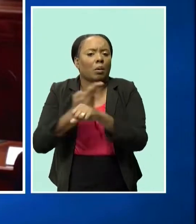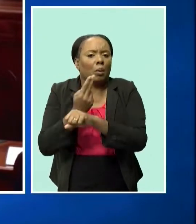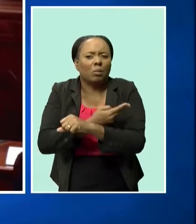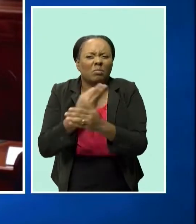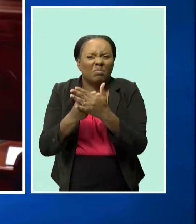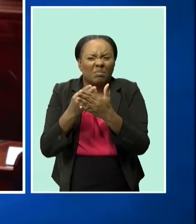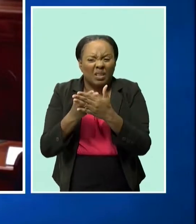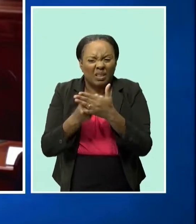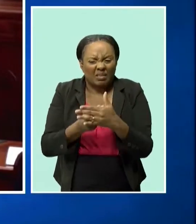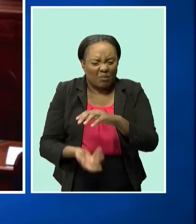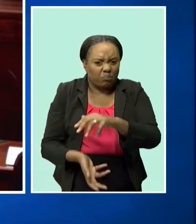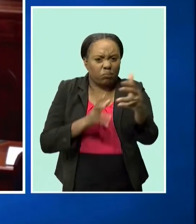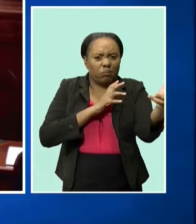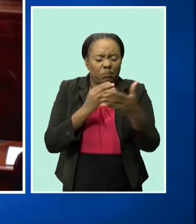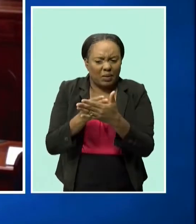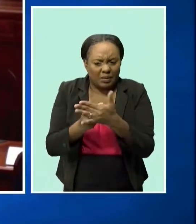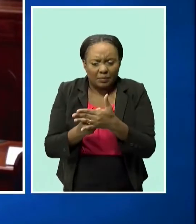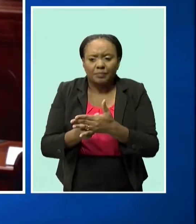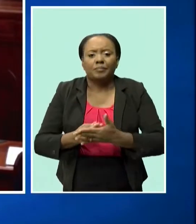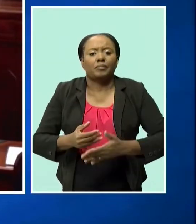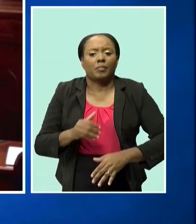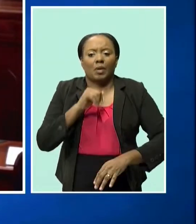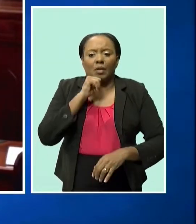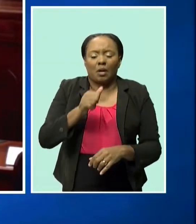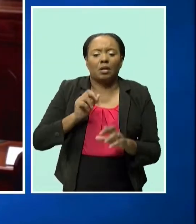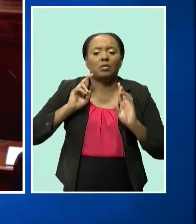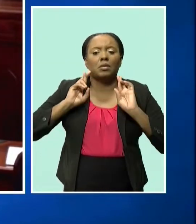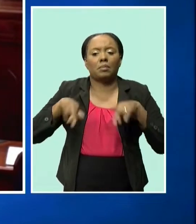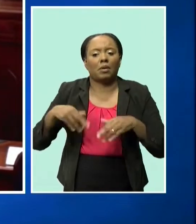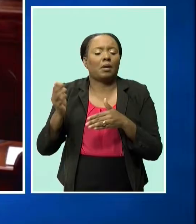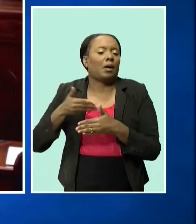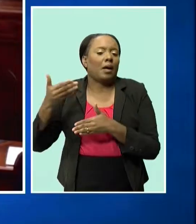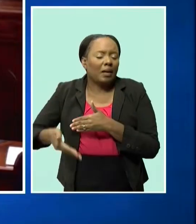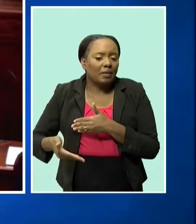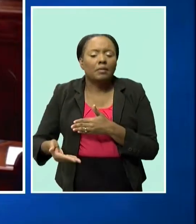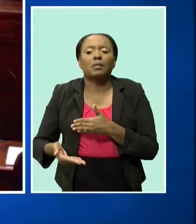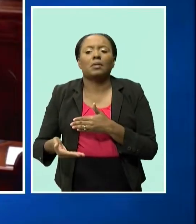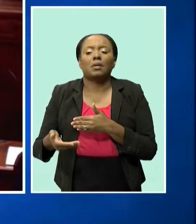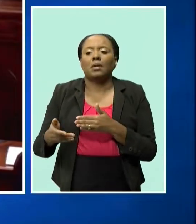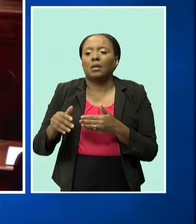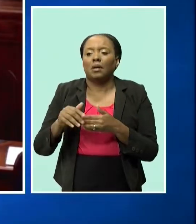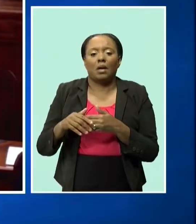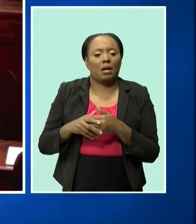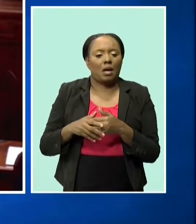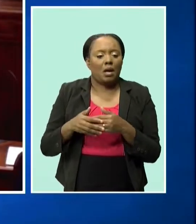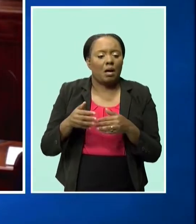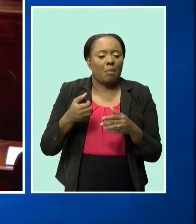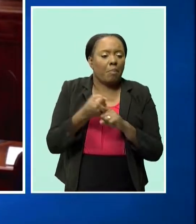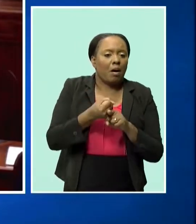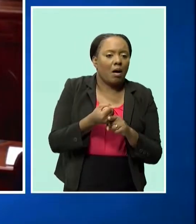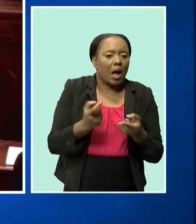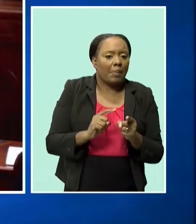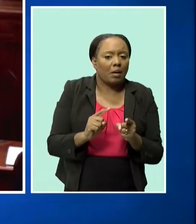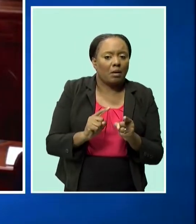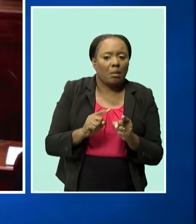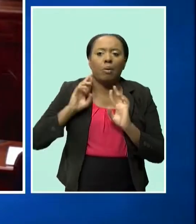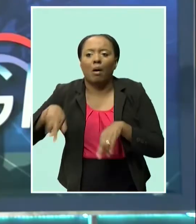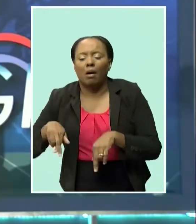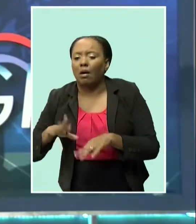from the catastrophe fund not to respond only after reactive, but let us be